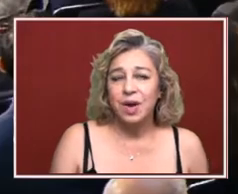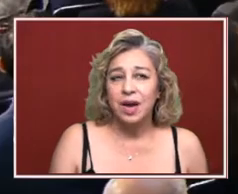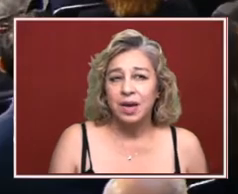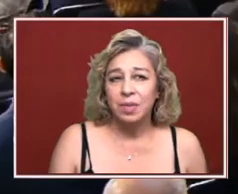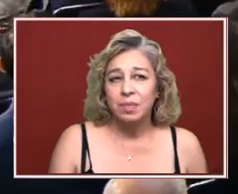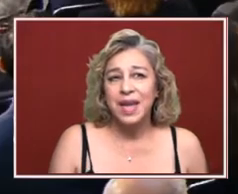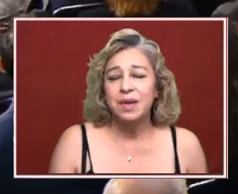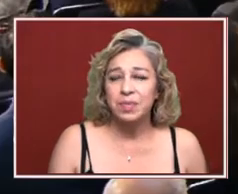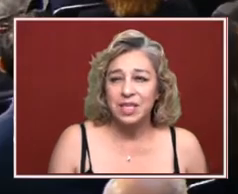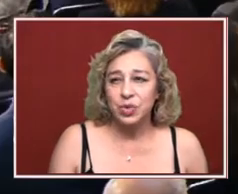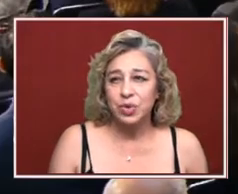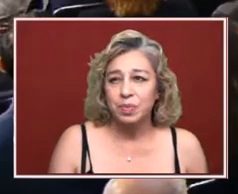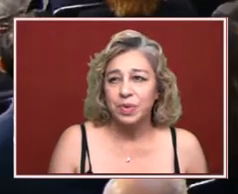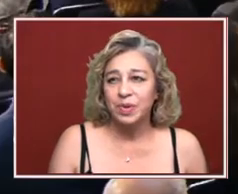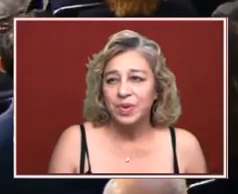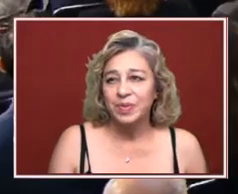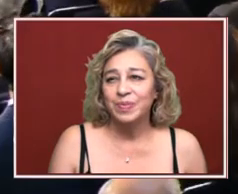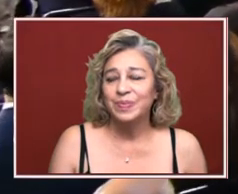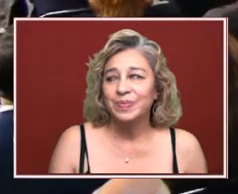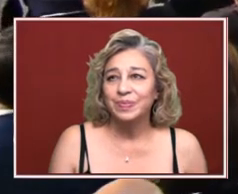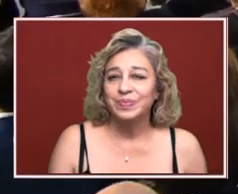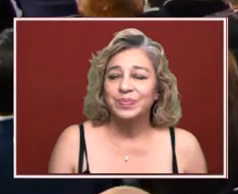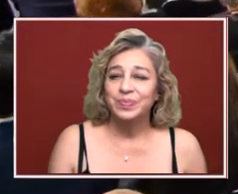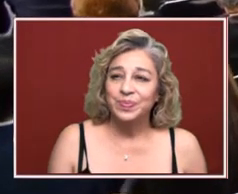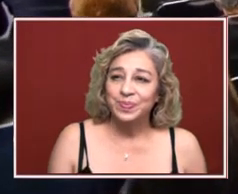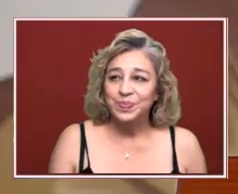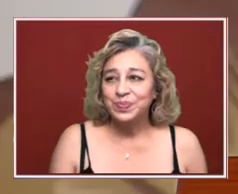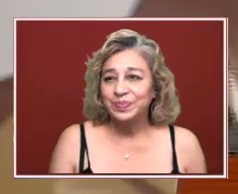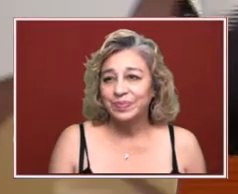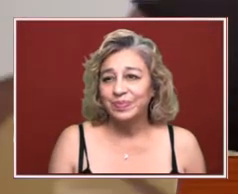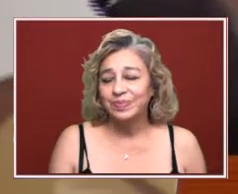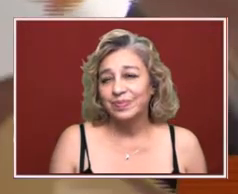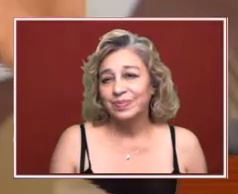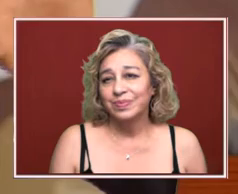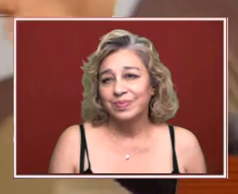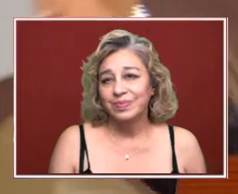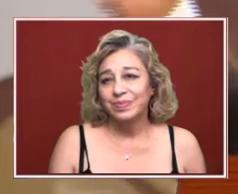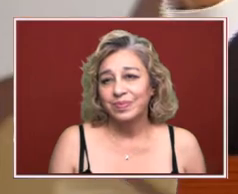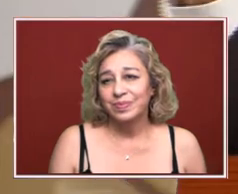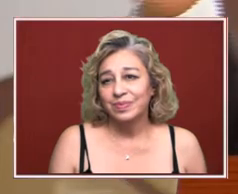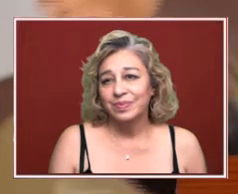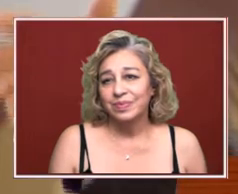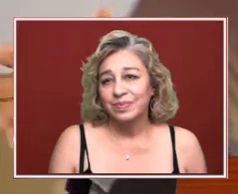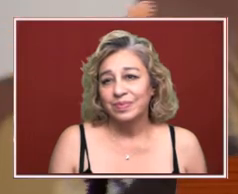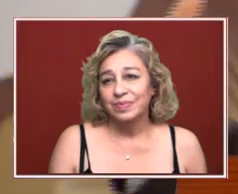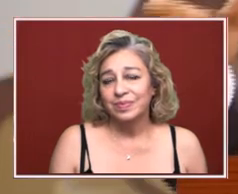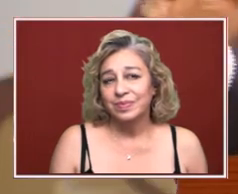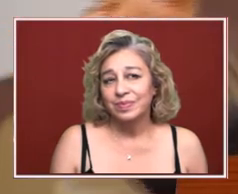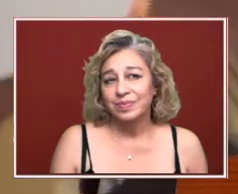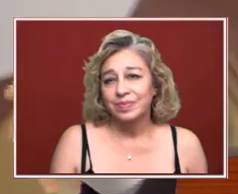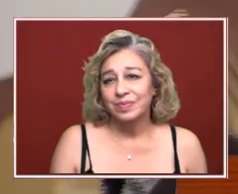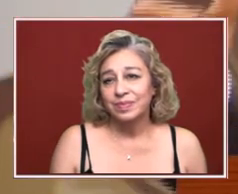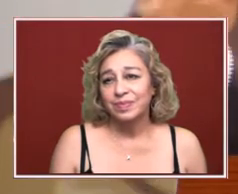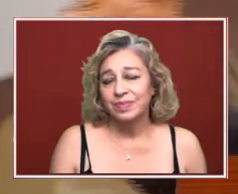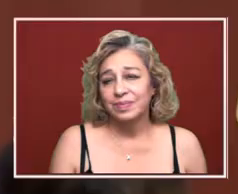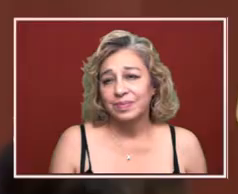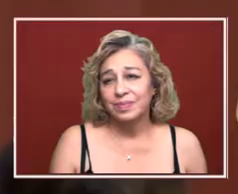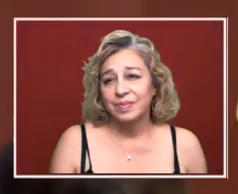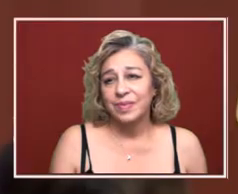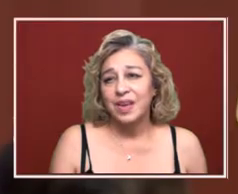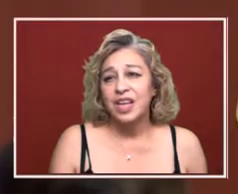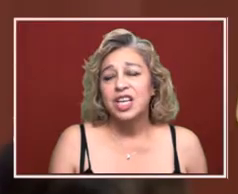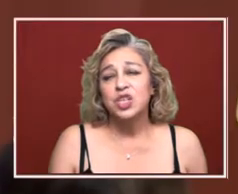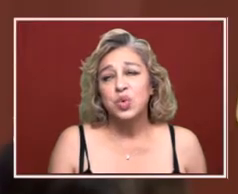that made up this group. Para atender la demanda de seguridad de todo el